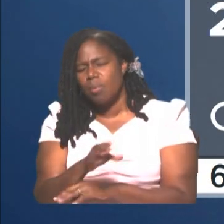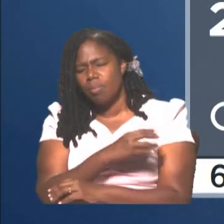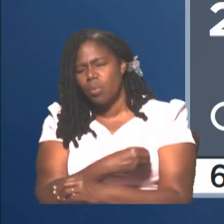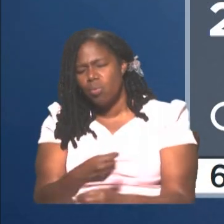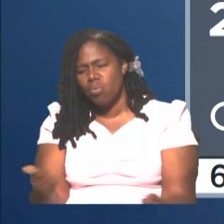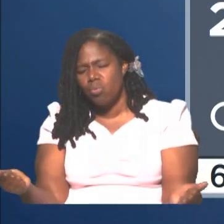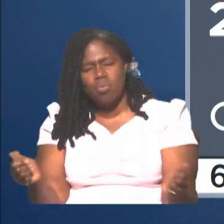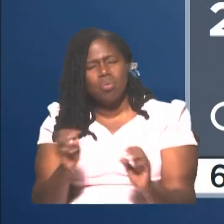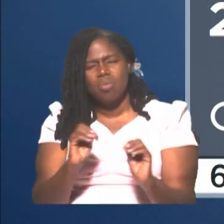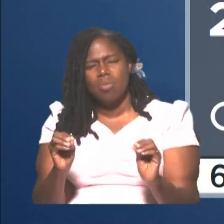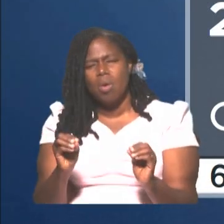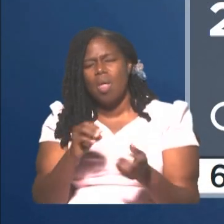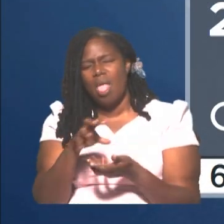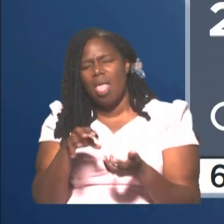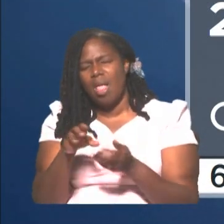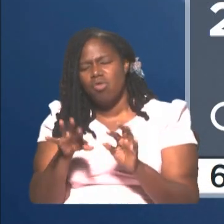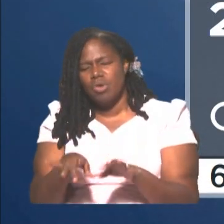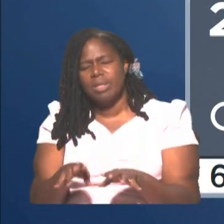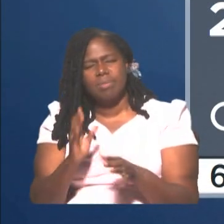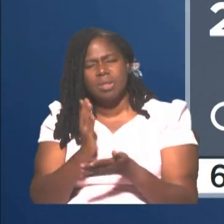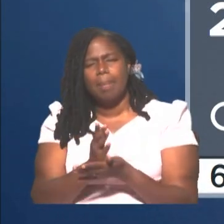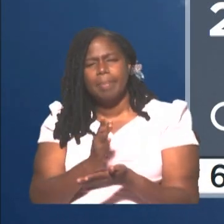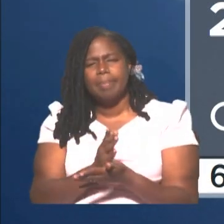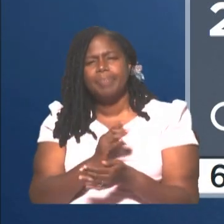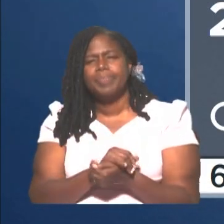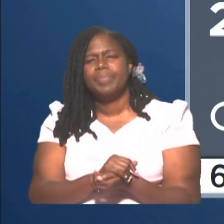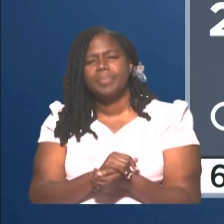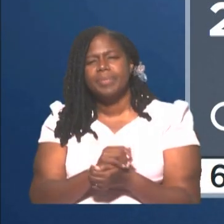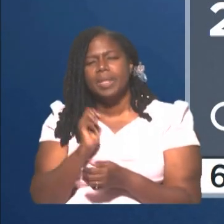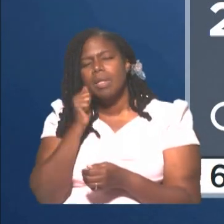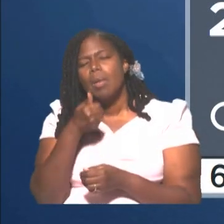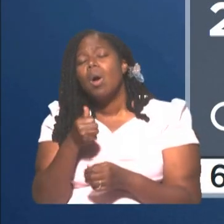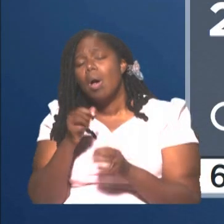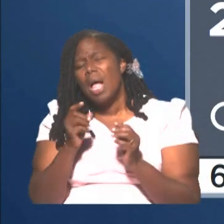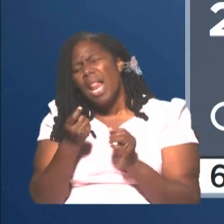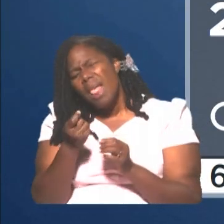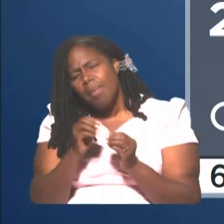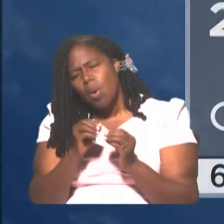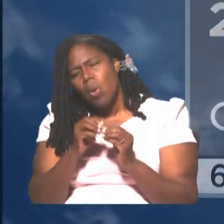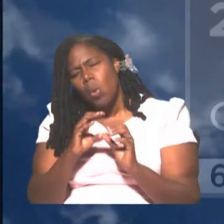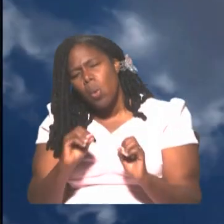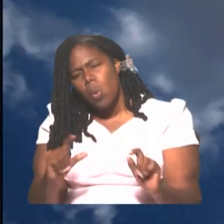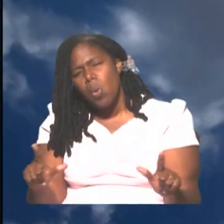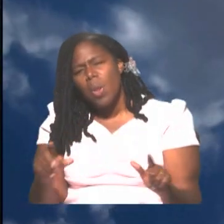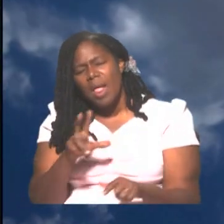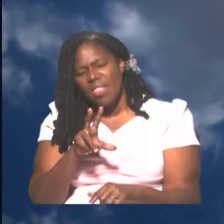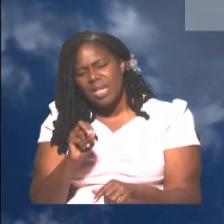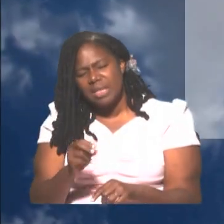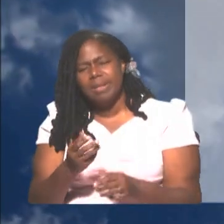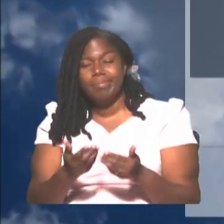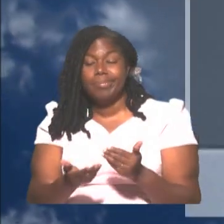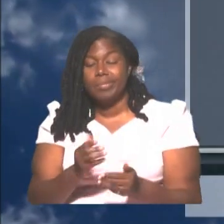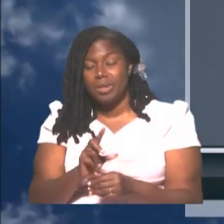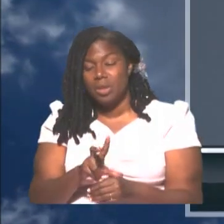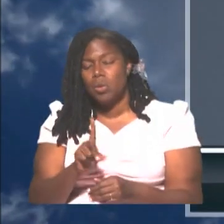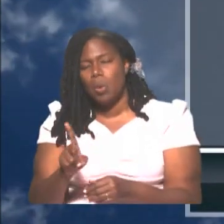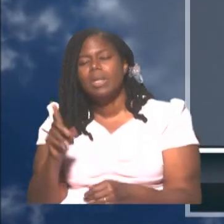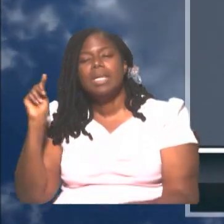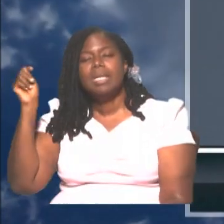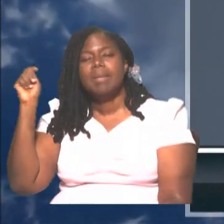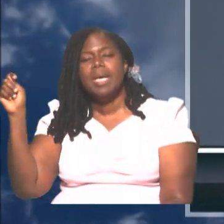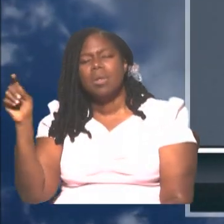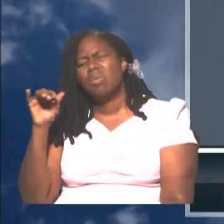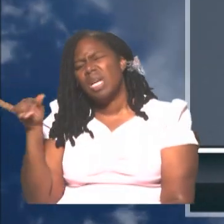temperatures will be a bit cooler tomorrow, coming in at 30 degrees or even 31. Over in Tobago, you will experience